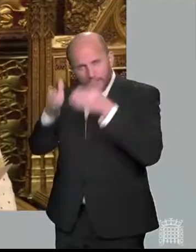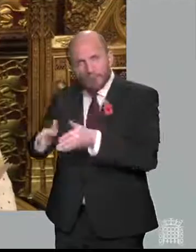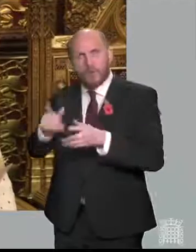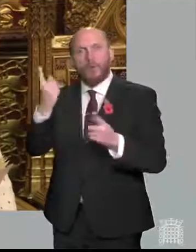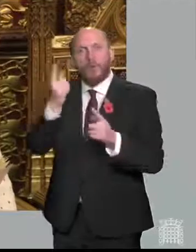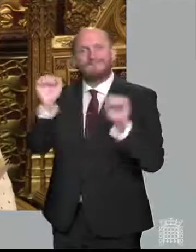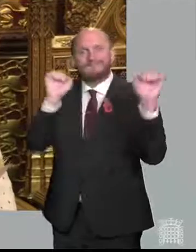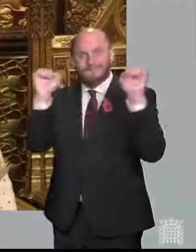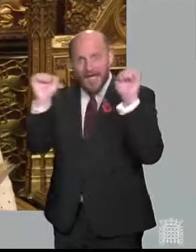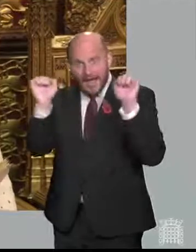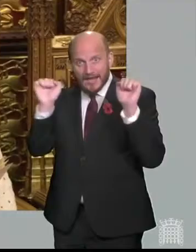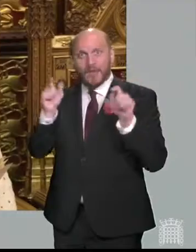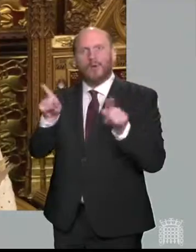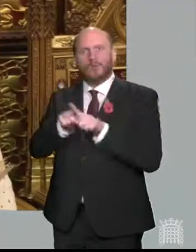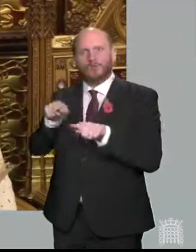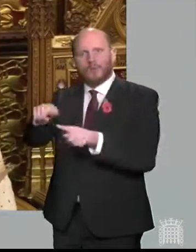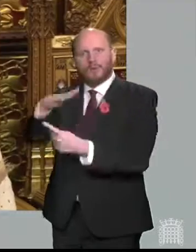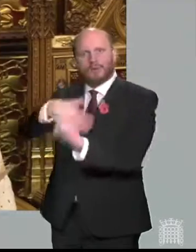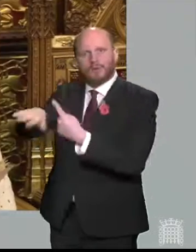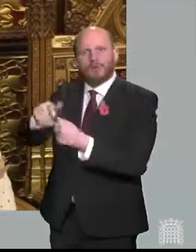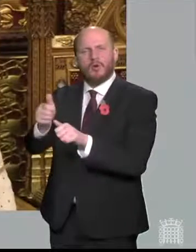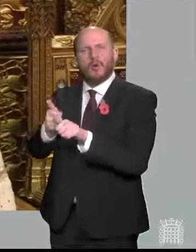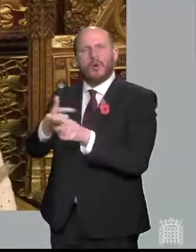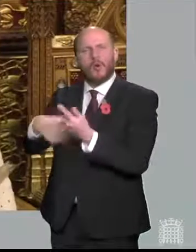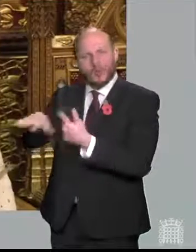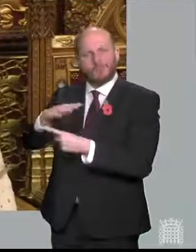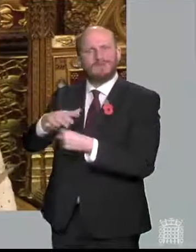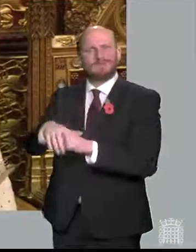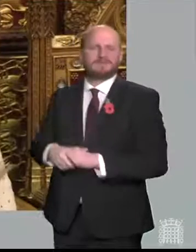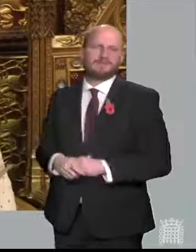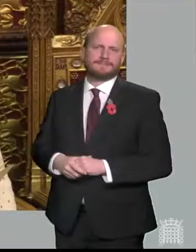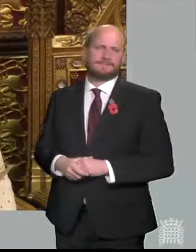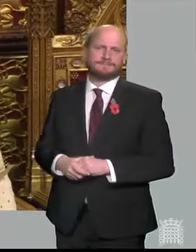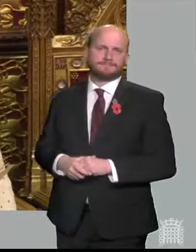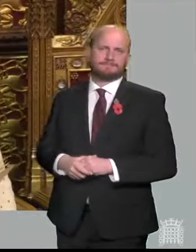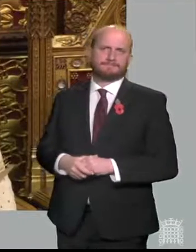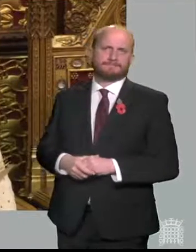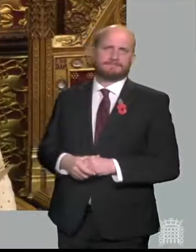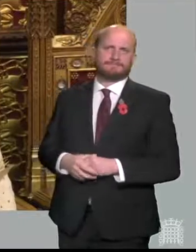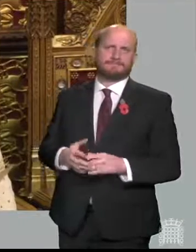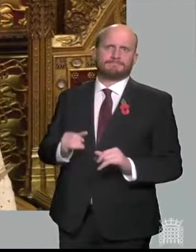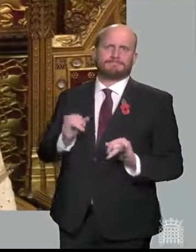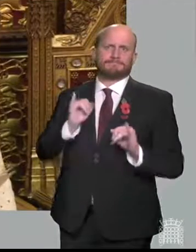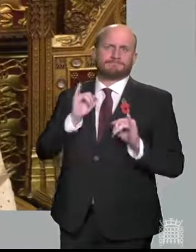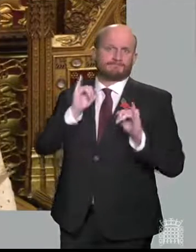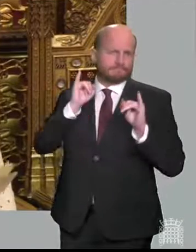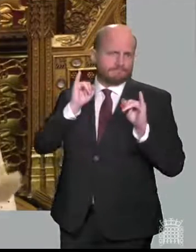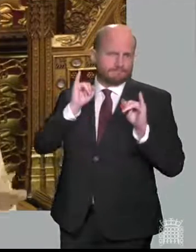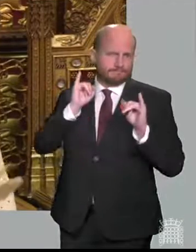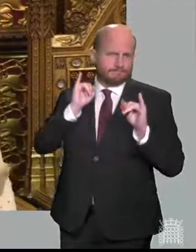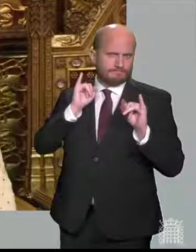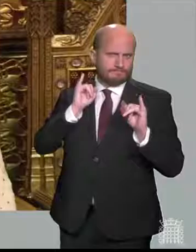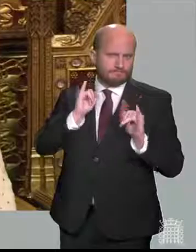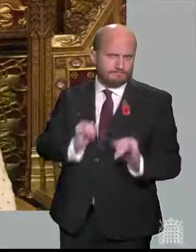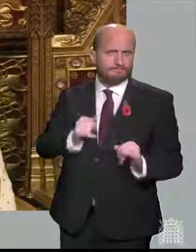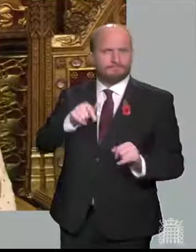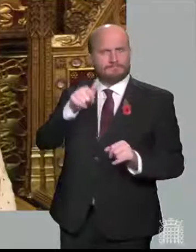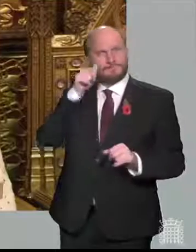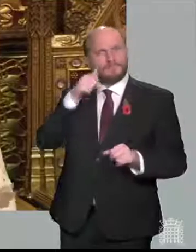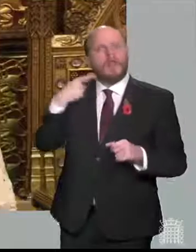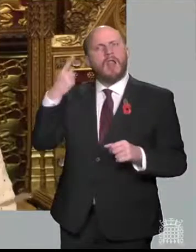fans. A bill will be introduced to deal with the scourge of unlicensed pedicabs in